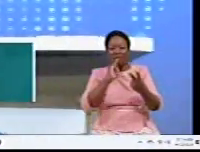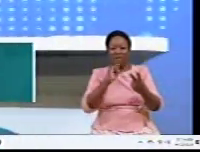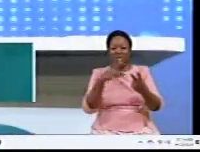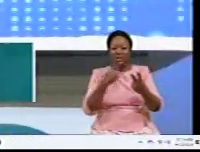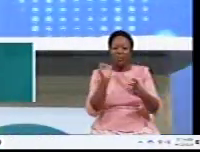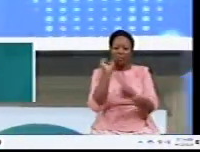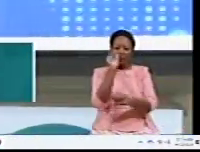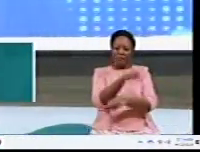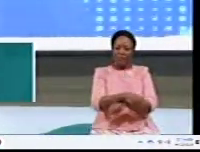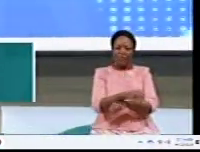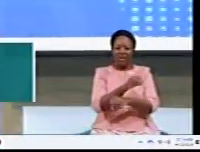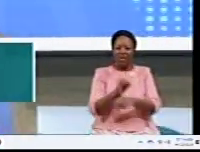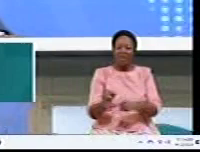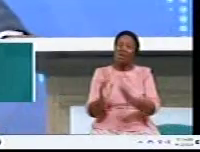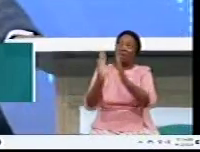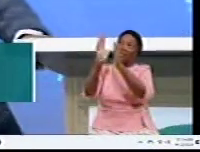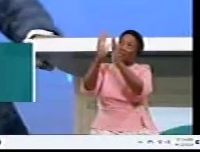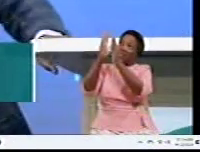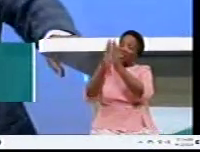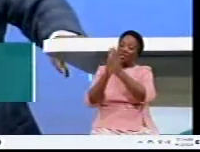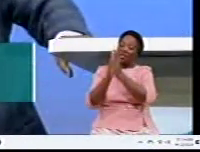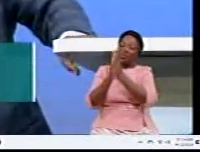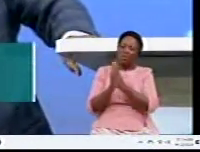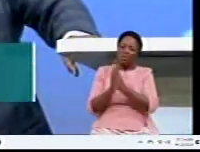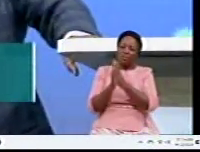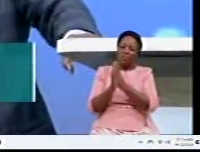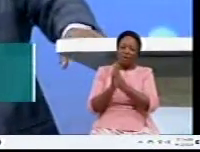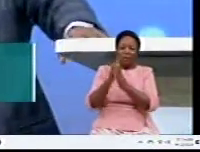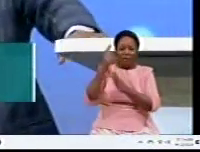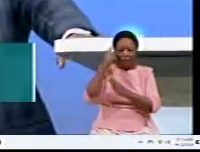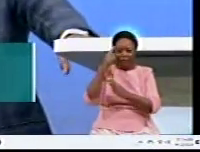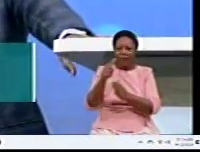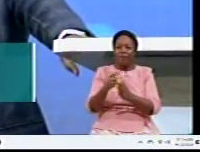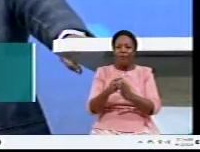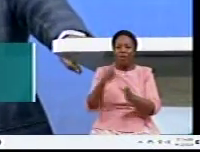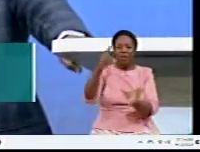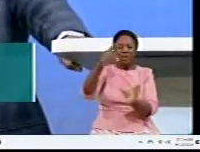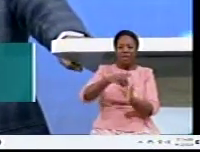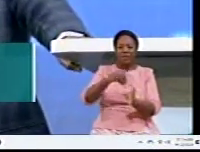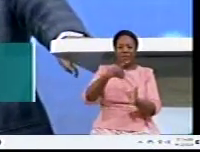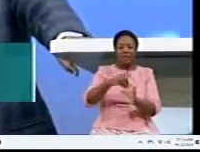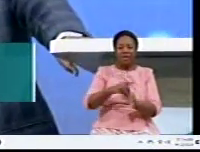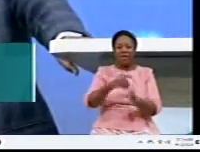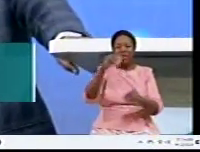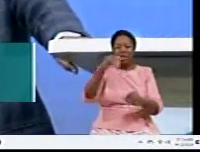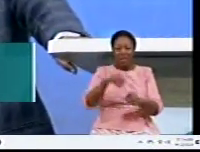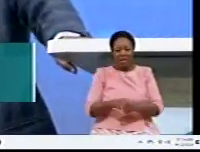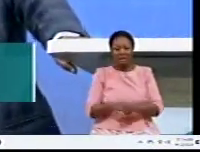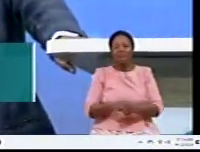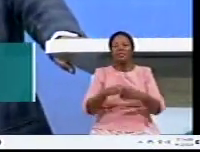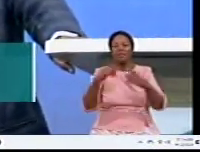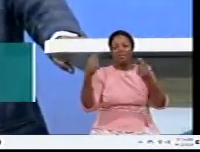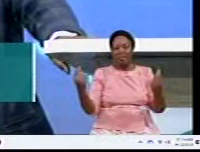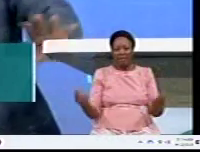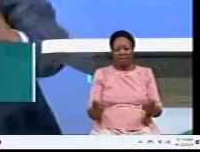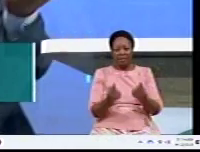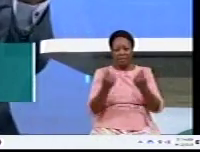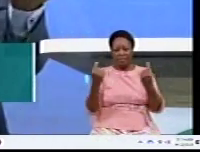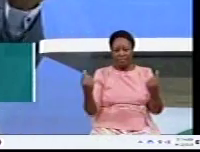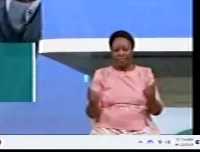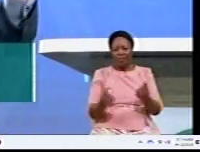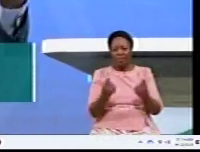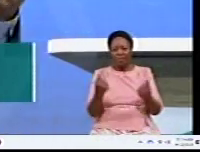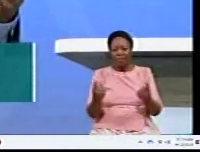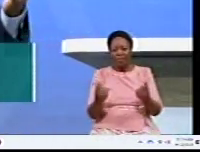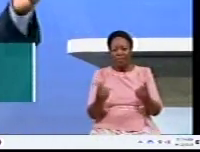prevailing intercession for invalids in infirmity. Invalids,